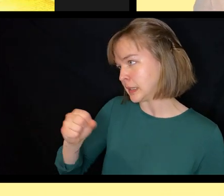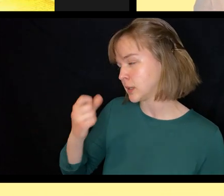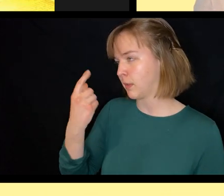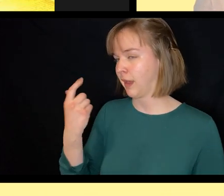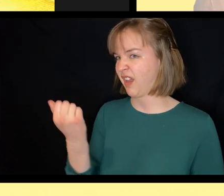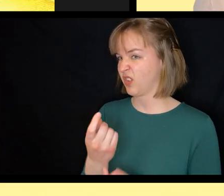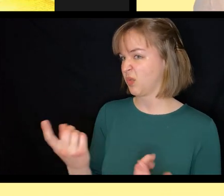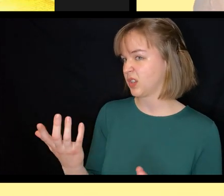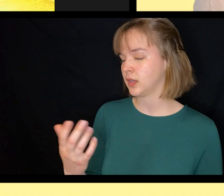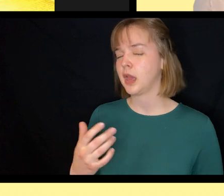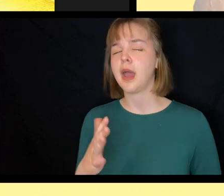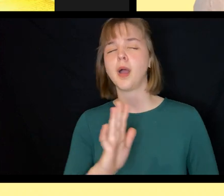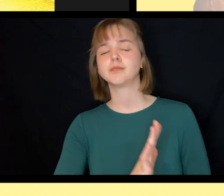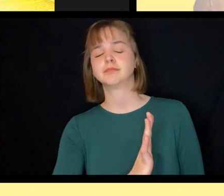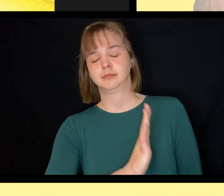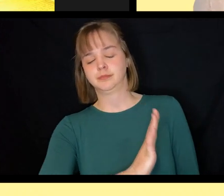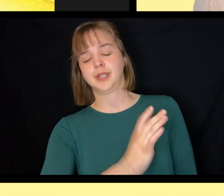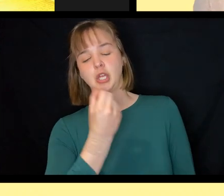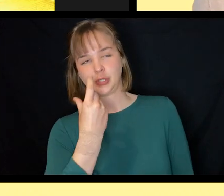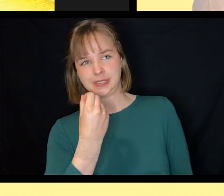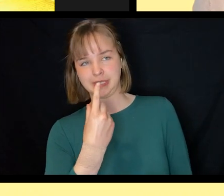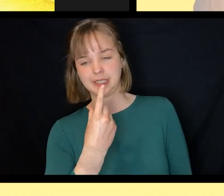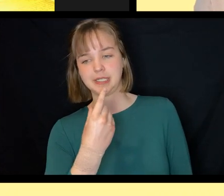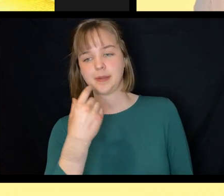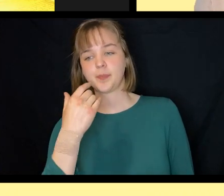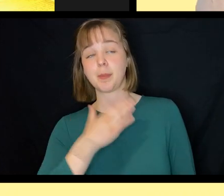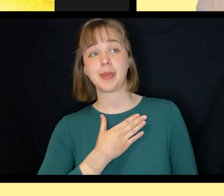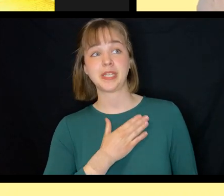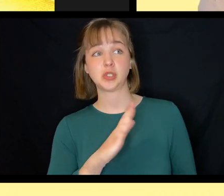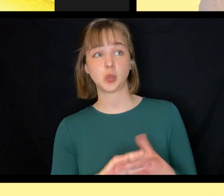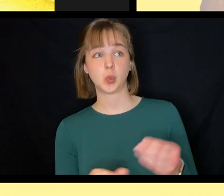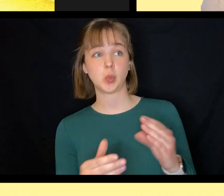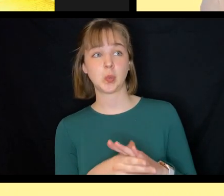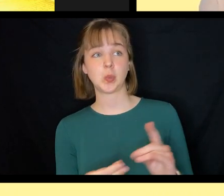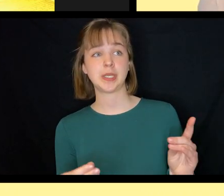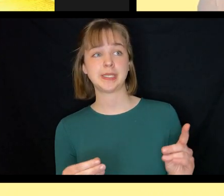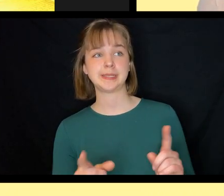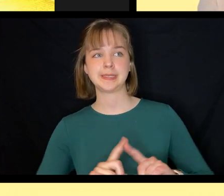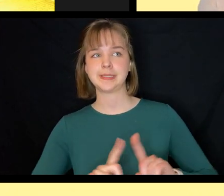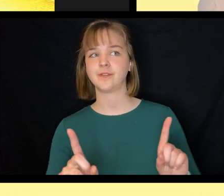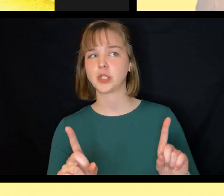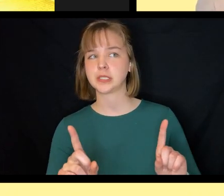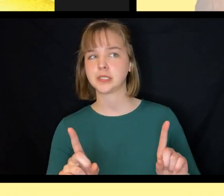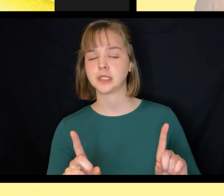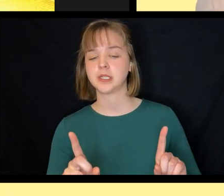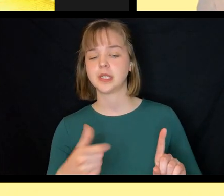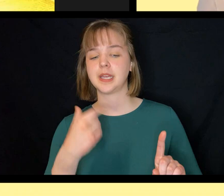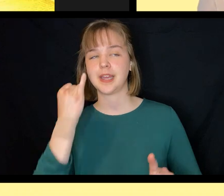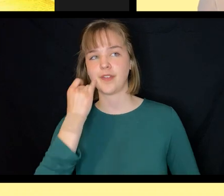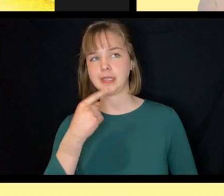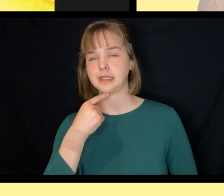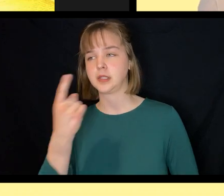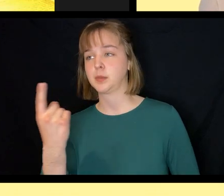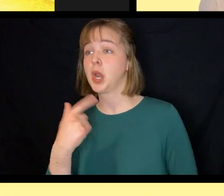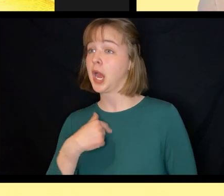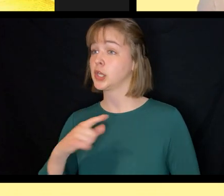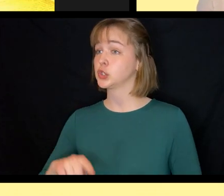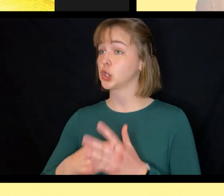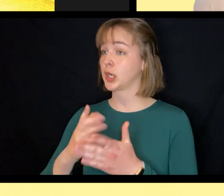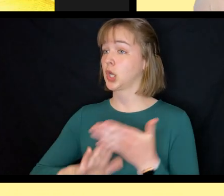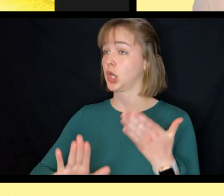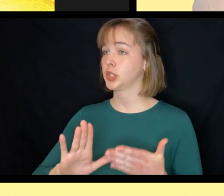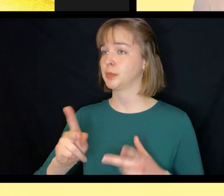though. Yeah, I don't know. There's not. People are always kind of like, when did you start? Like, kind of give you that like, double take, and you're